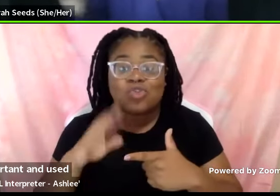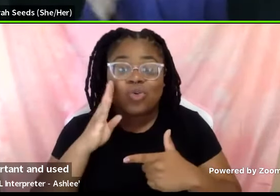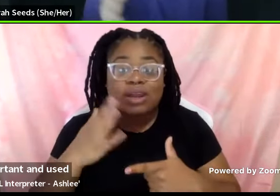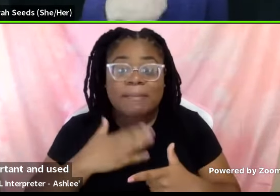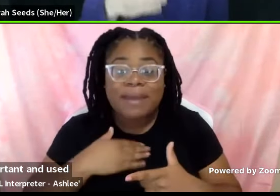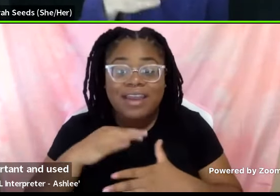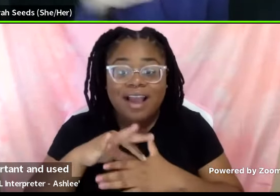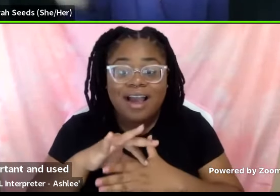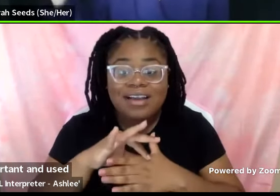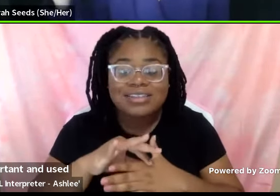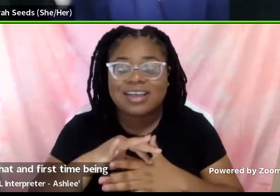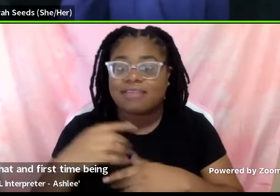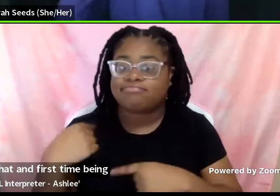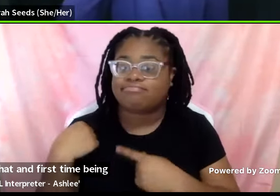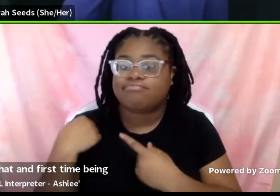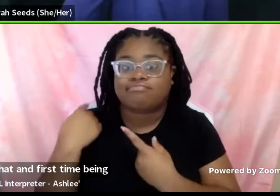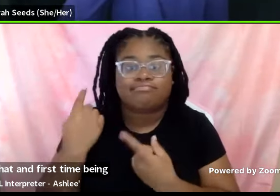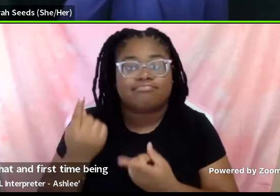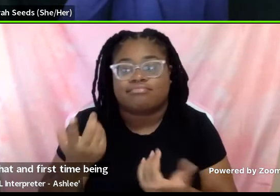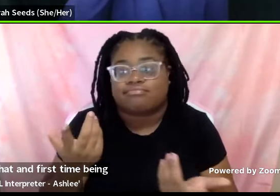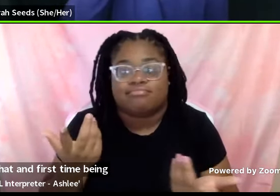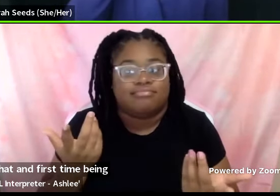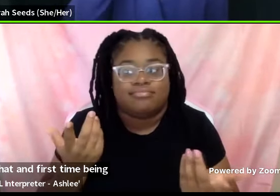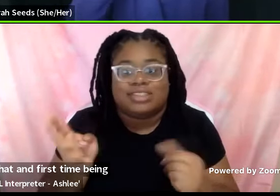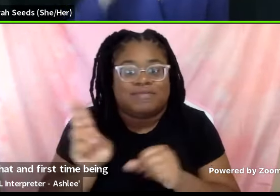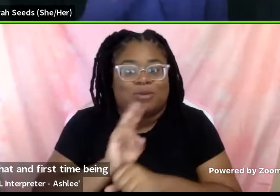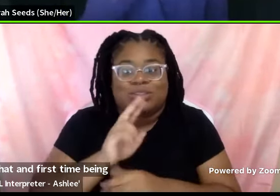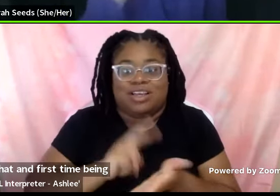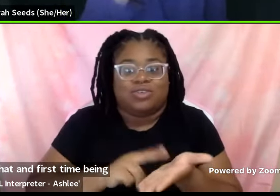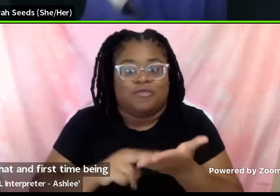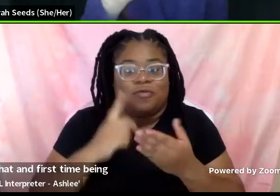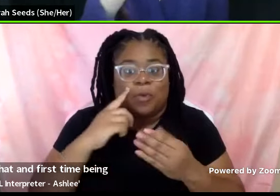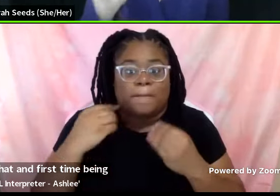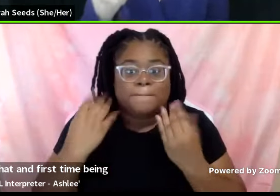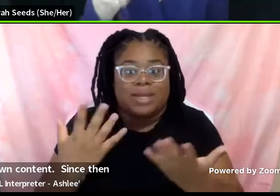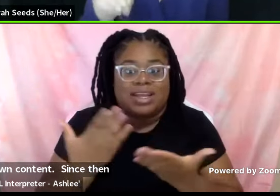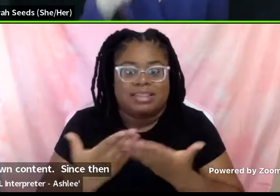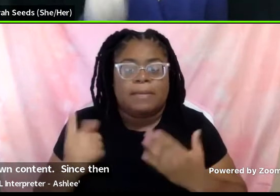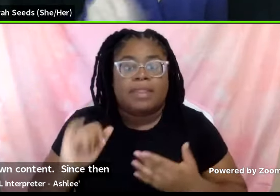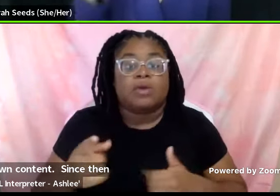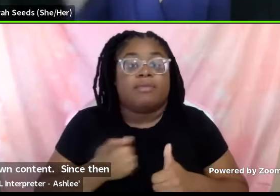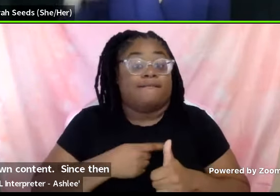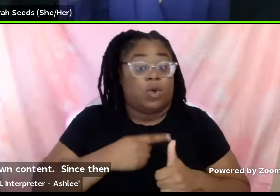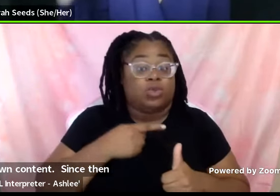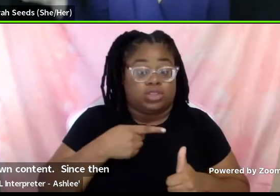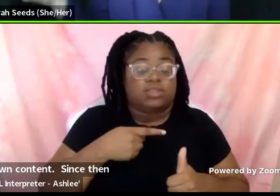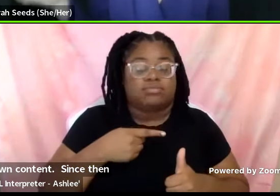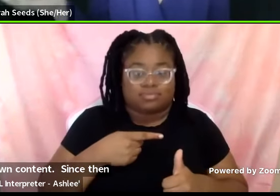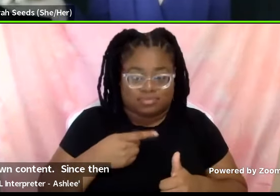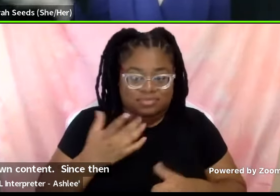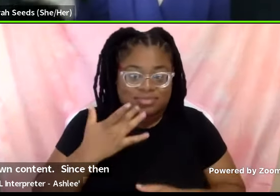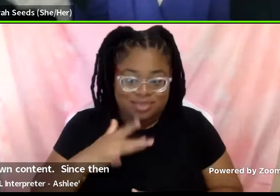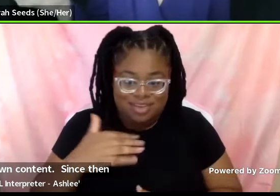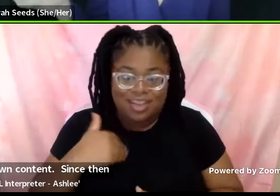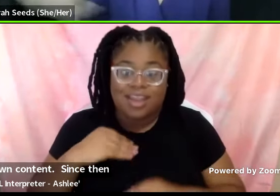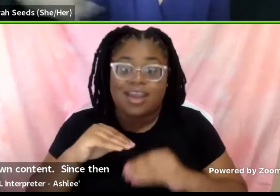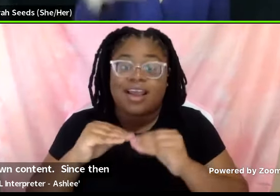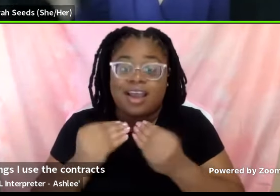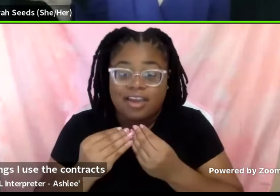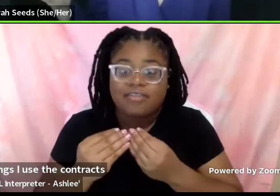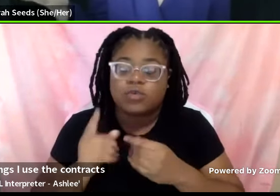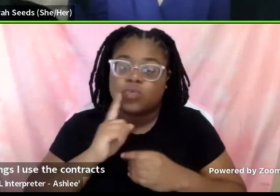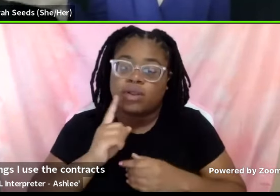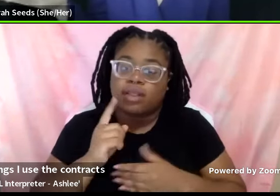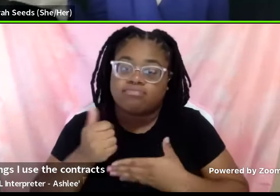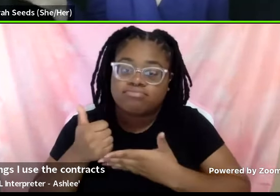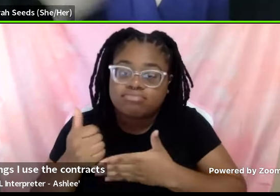then, it's been like, I can't even tell you how many things I've used the contracts for, but that was my first foray. And luckily I had someone in the office kind of hand-holding me and showing